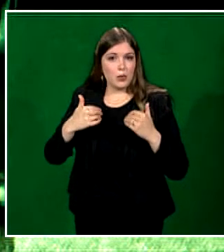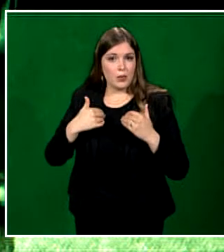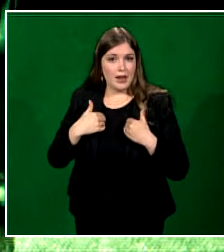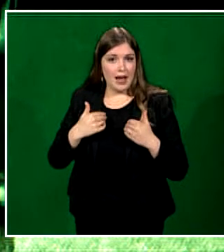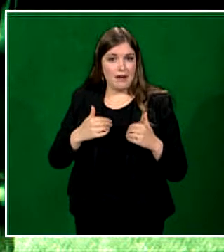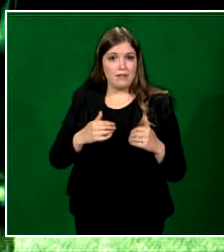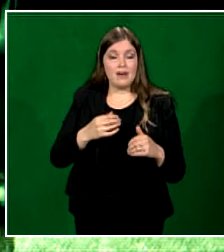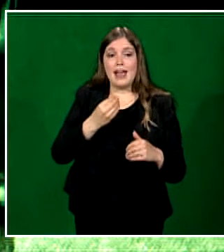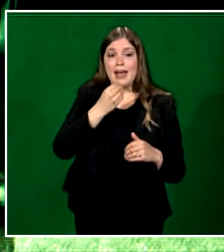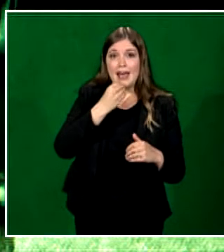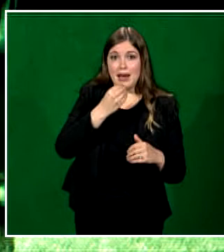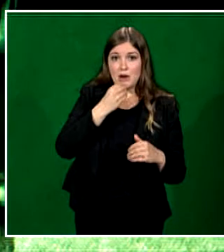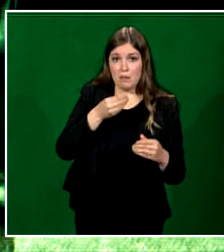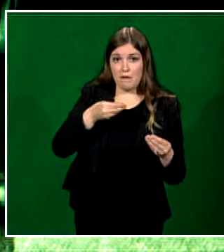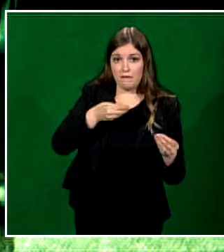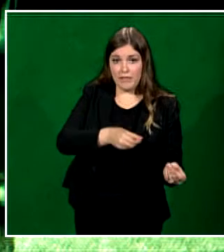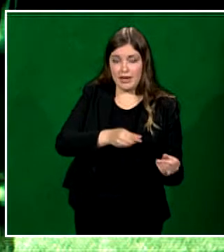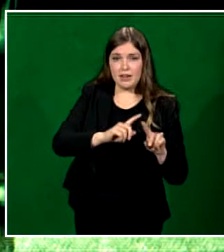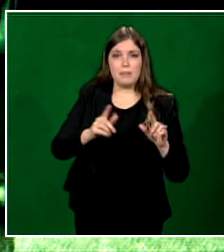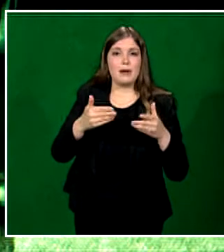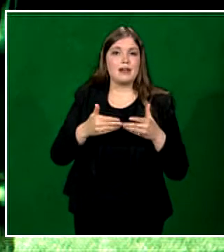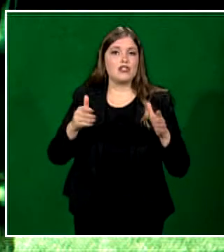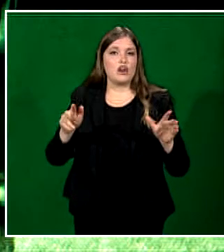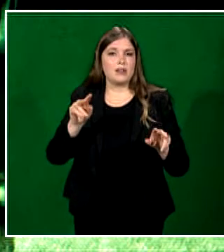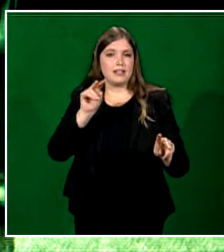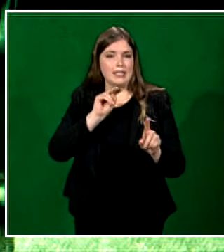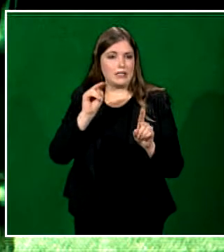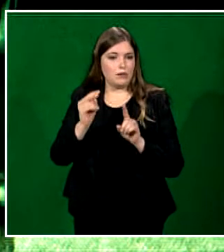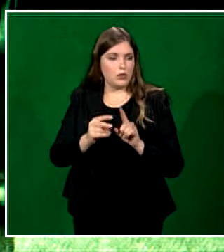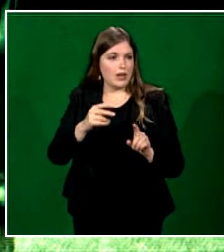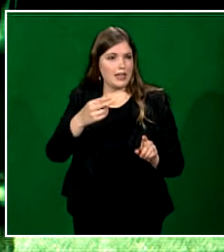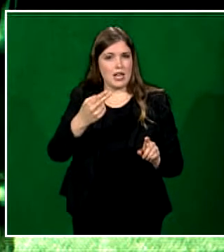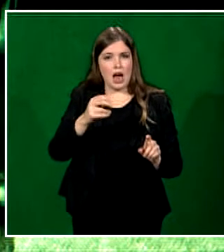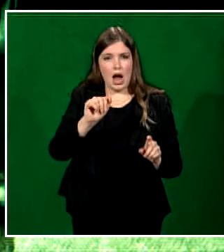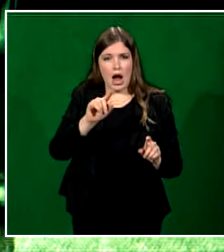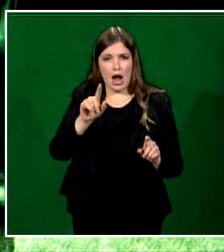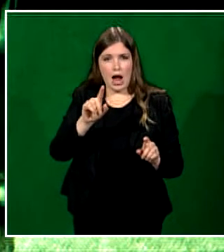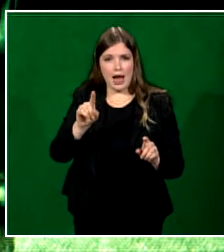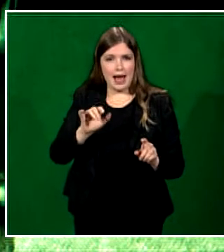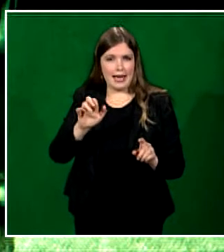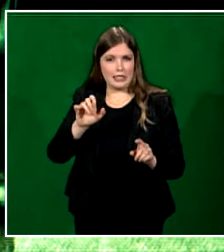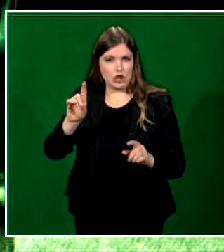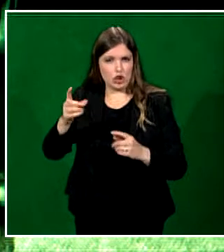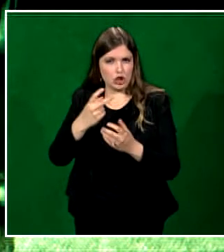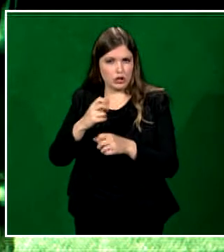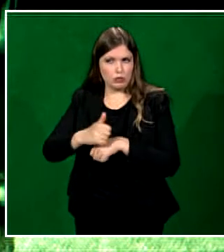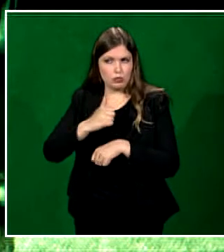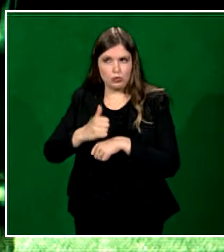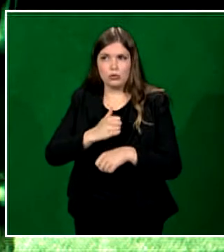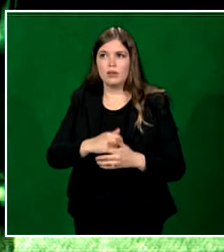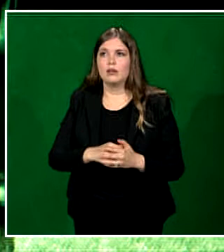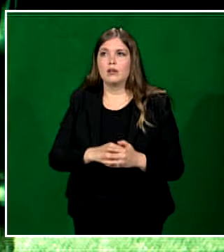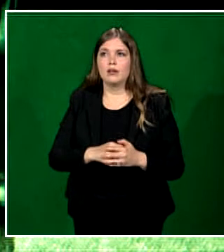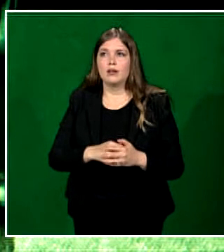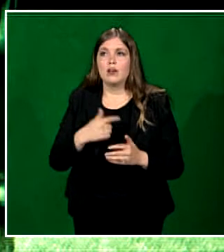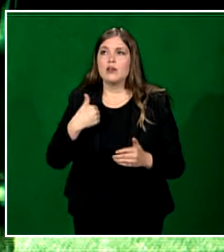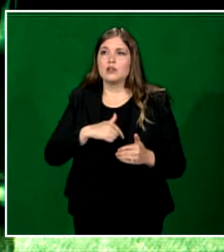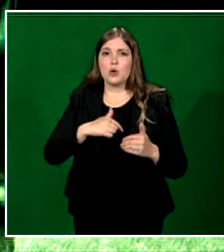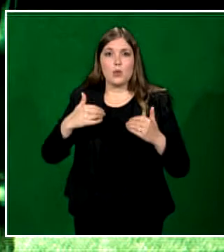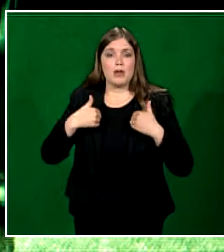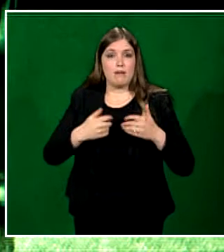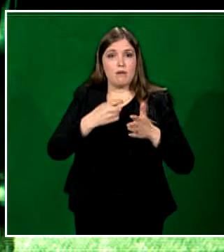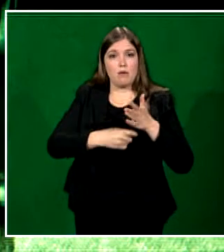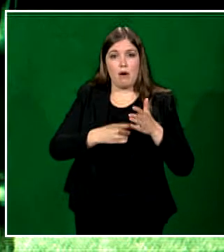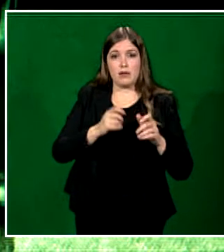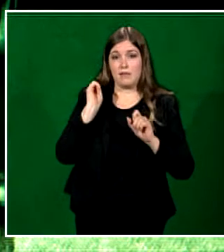feed, but generally viewed as a hazard. Next slide. By blocking waterways in Uganda, it has cost fishermen